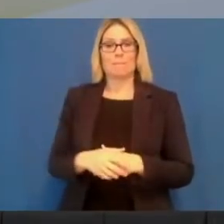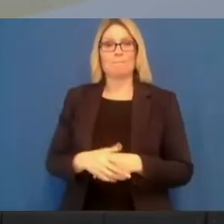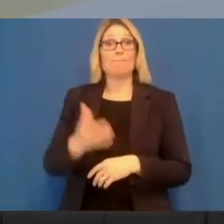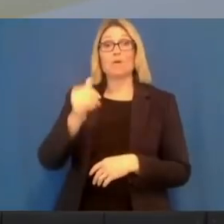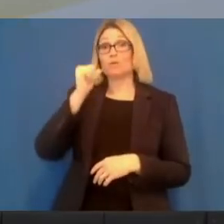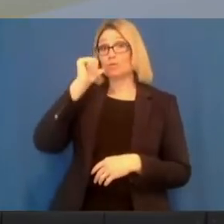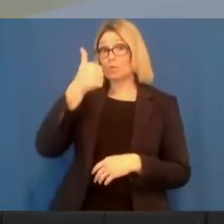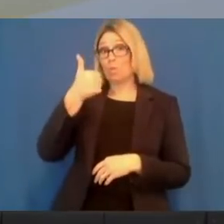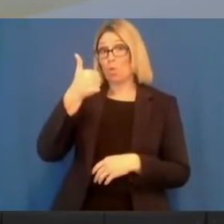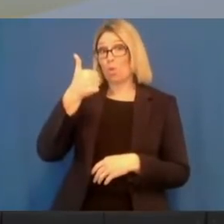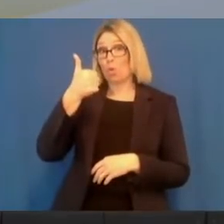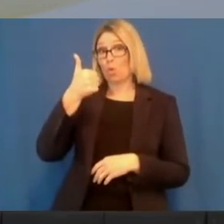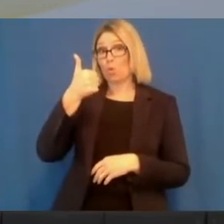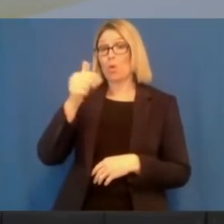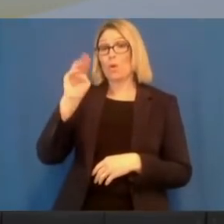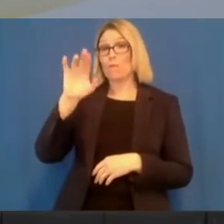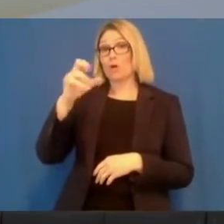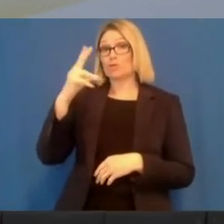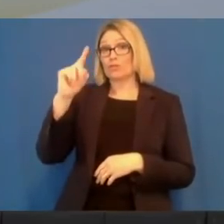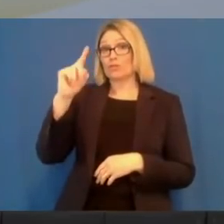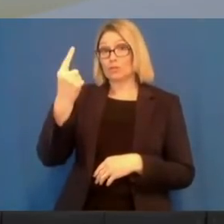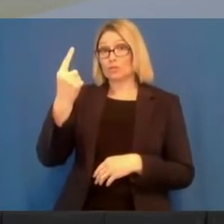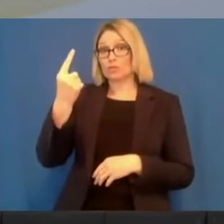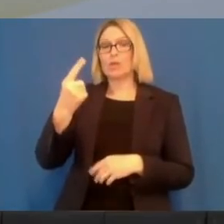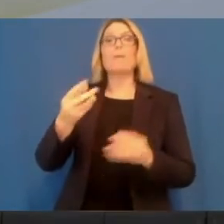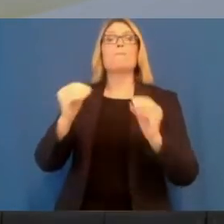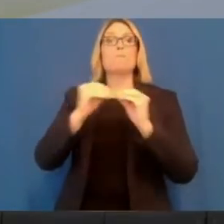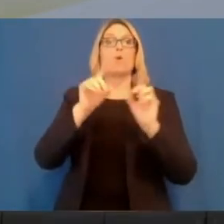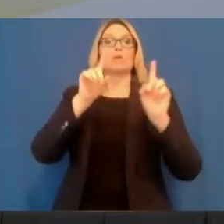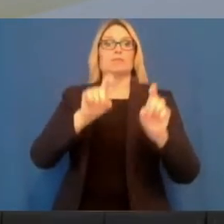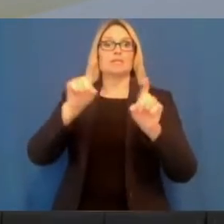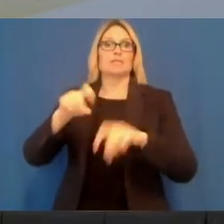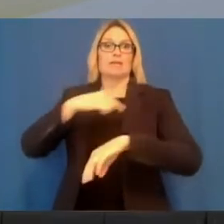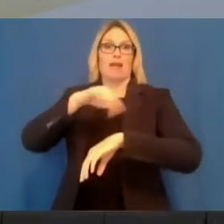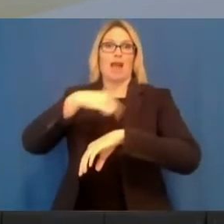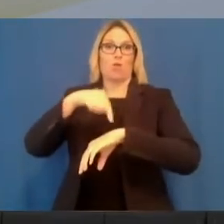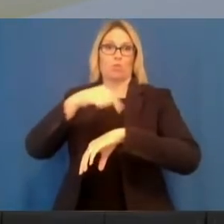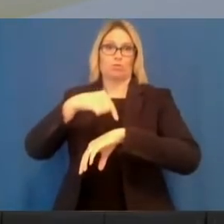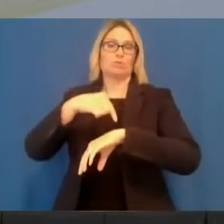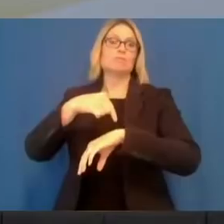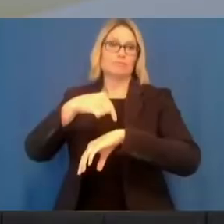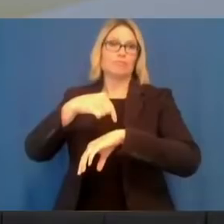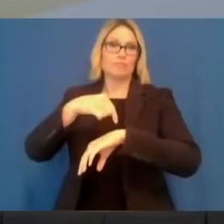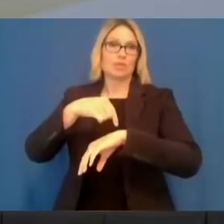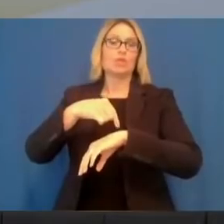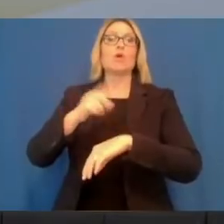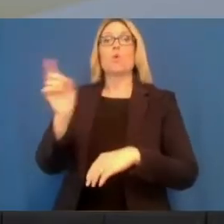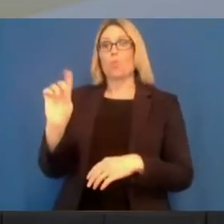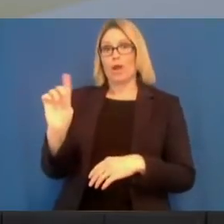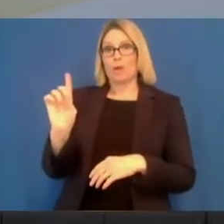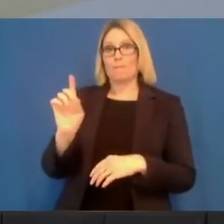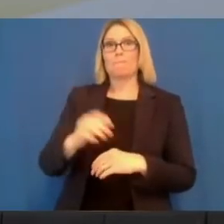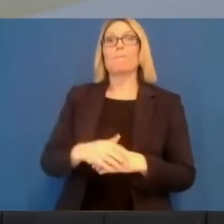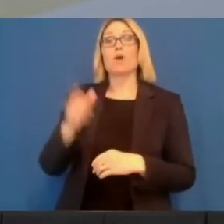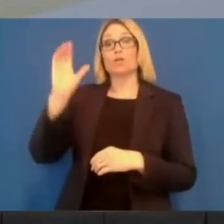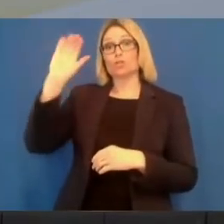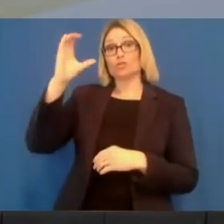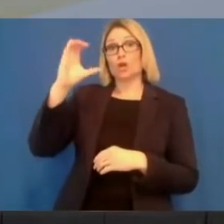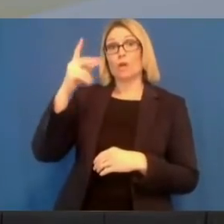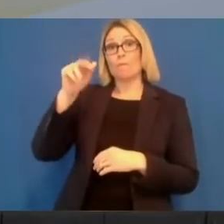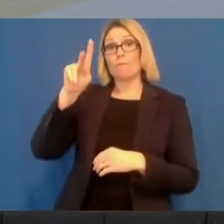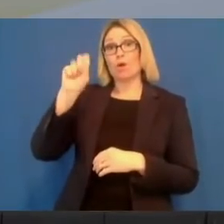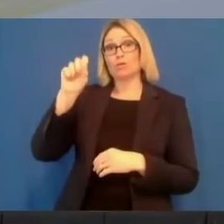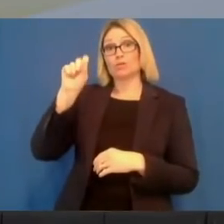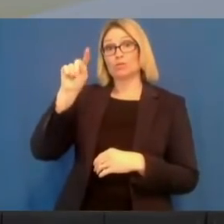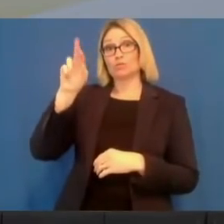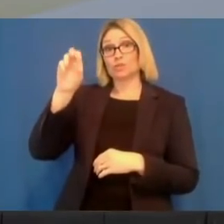Tomorrow, March 1st, there are expanded testing clinic hours across the province as follows. The Charlottetown Park Street Clinic is